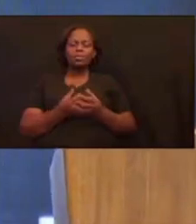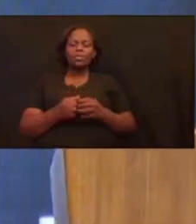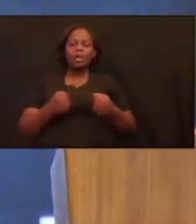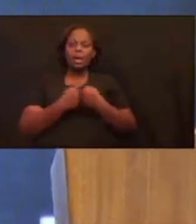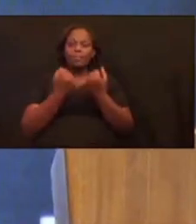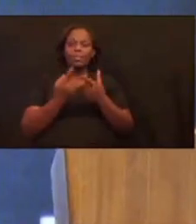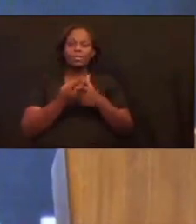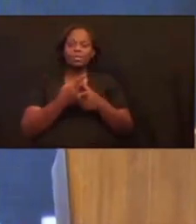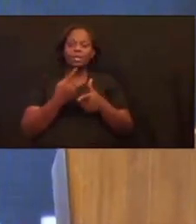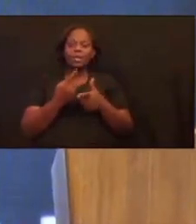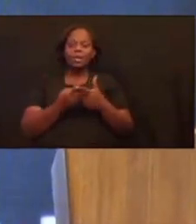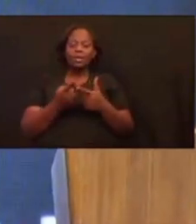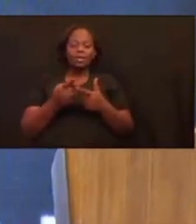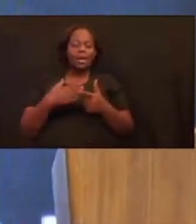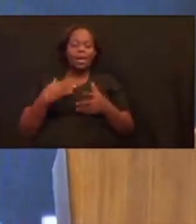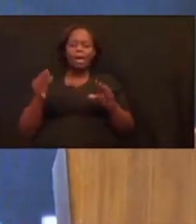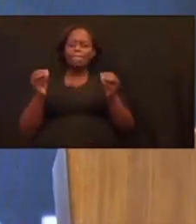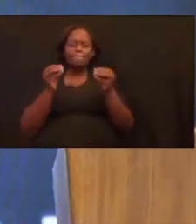my first encounter,